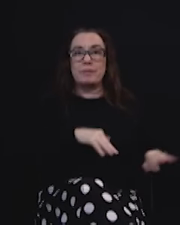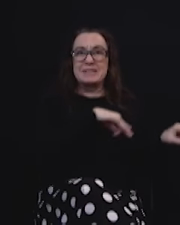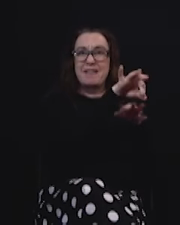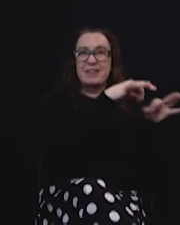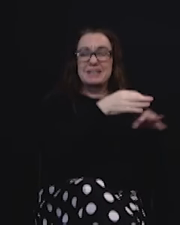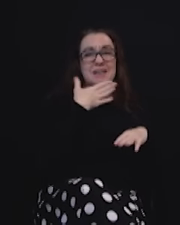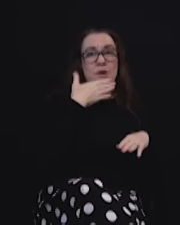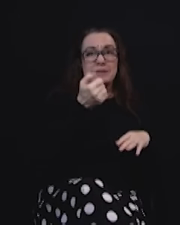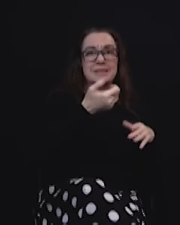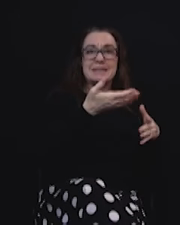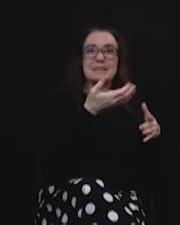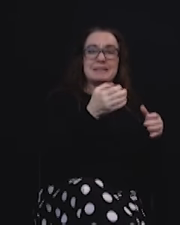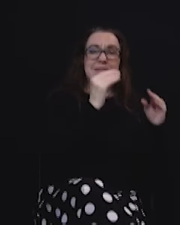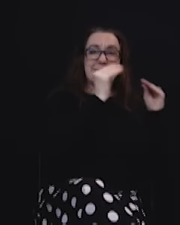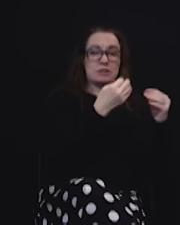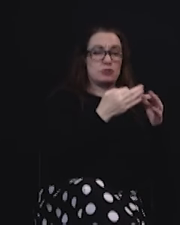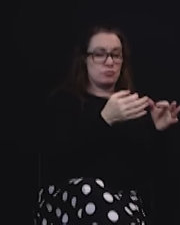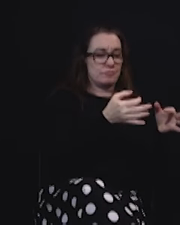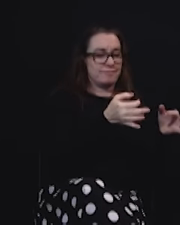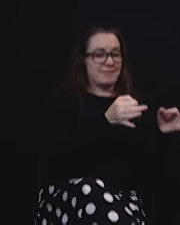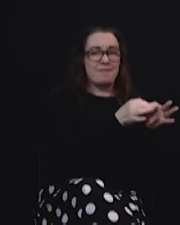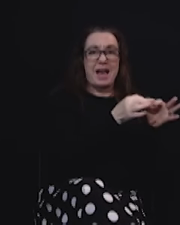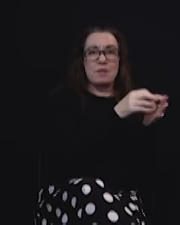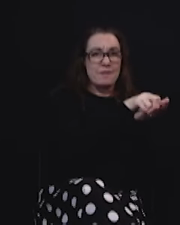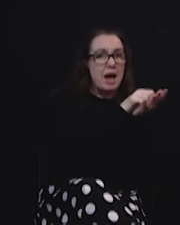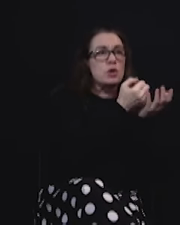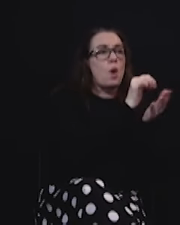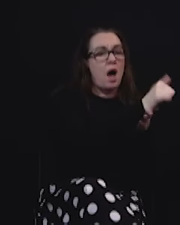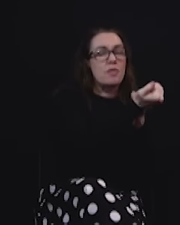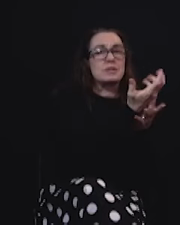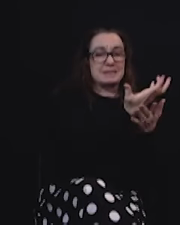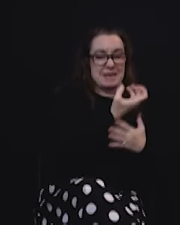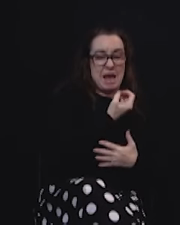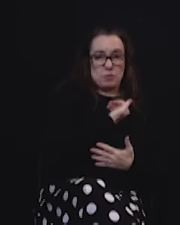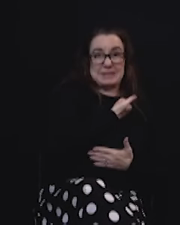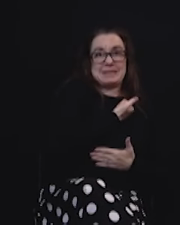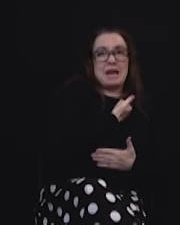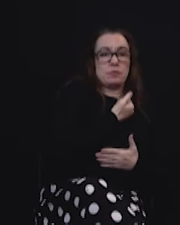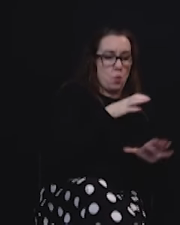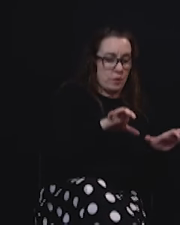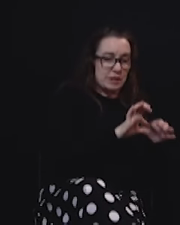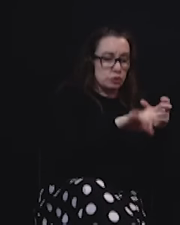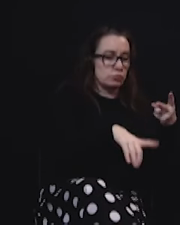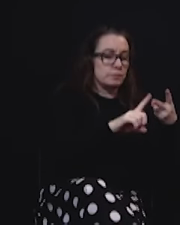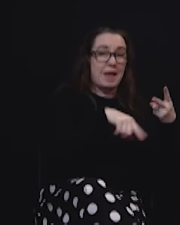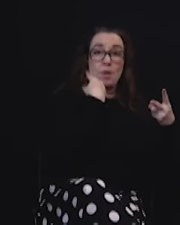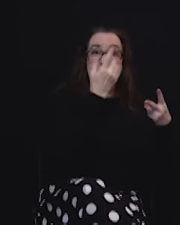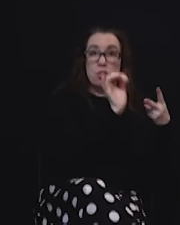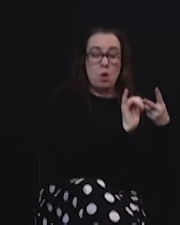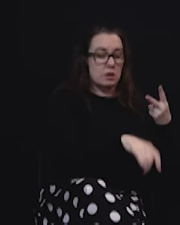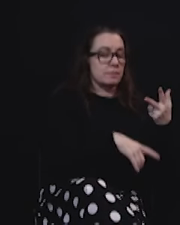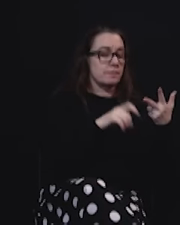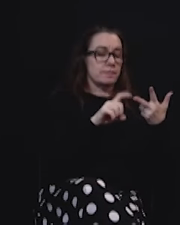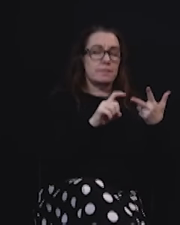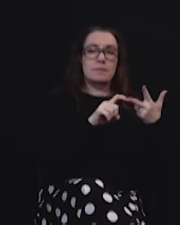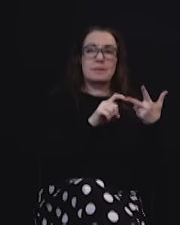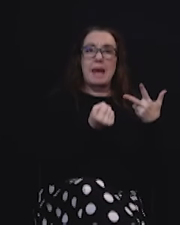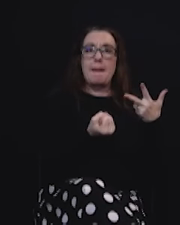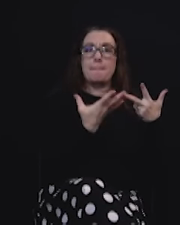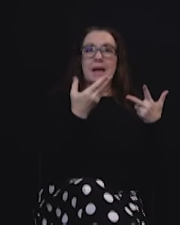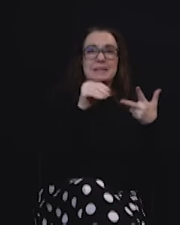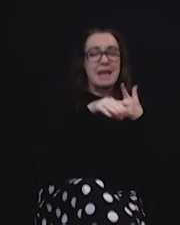of greatness teach us to value others and ourselves by what we can do by how we look or over how much we